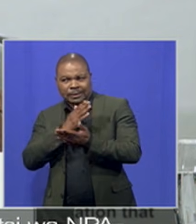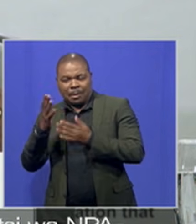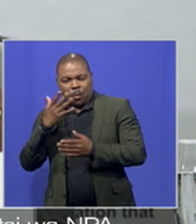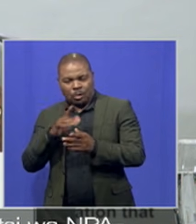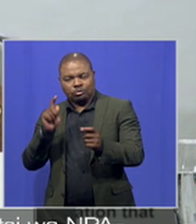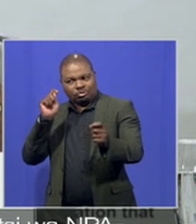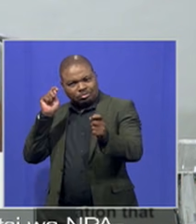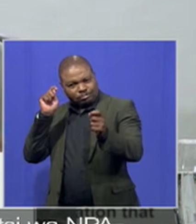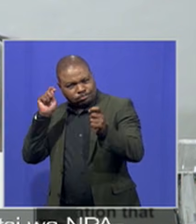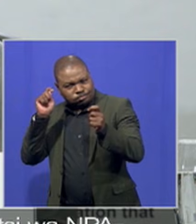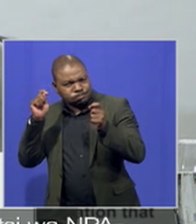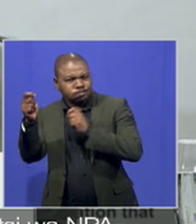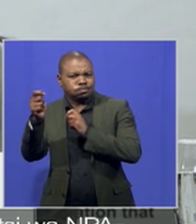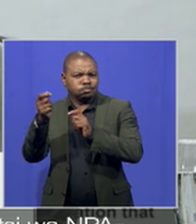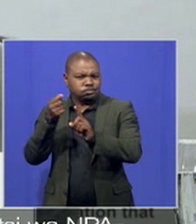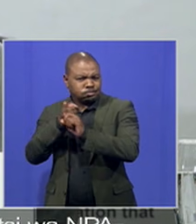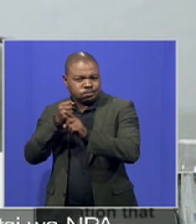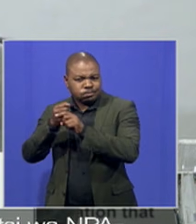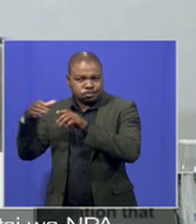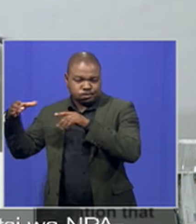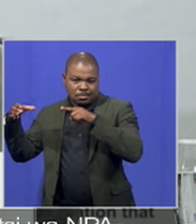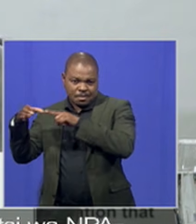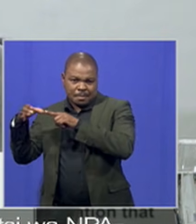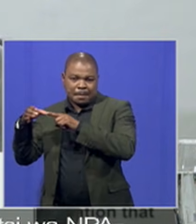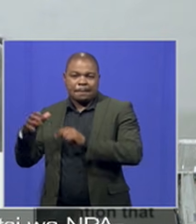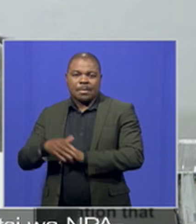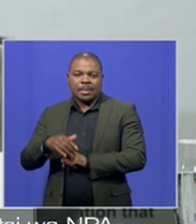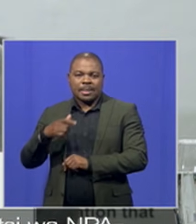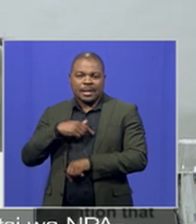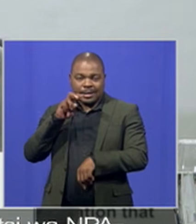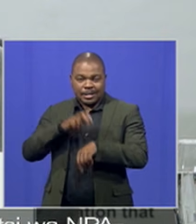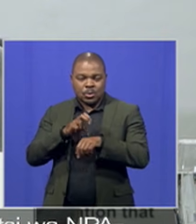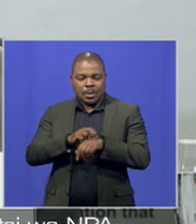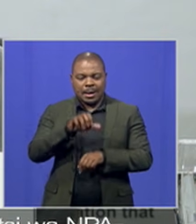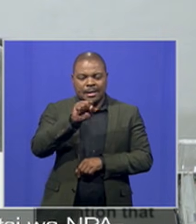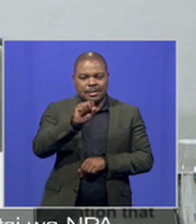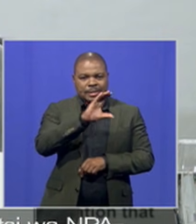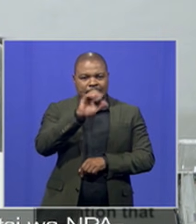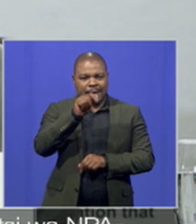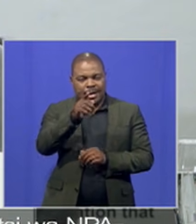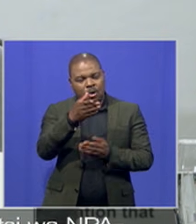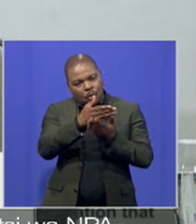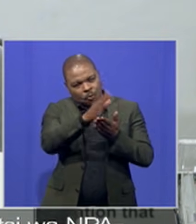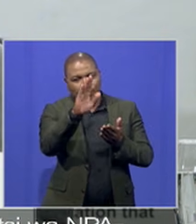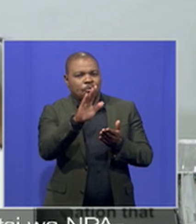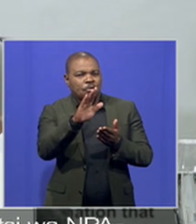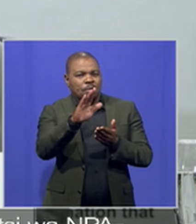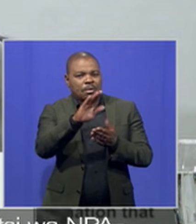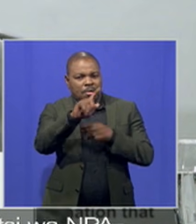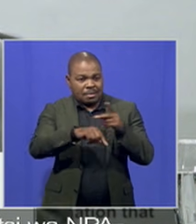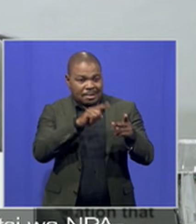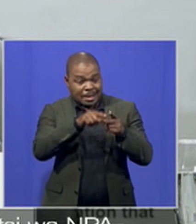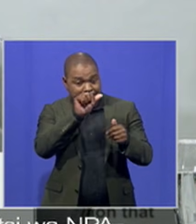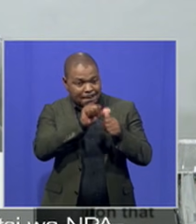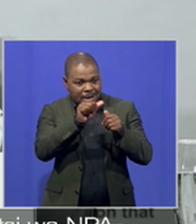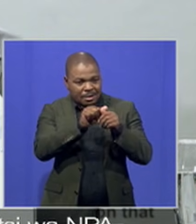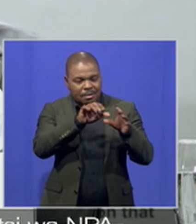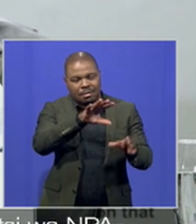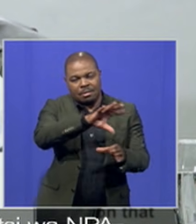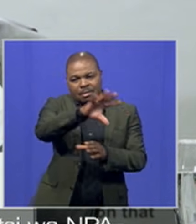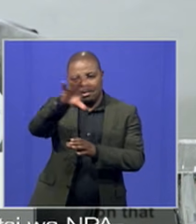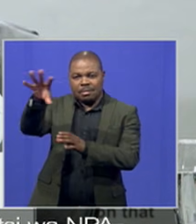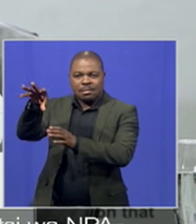pro-transformation advocates, it was that remove the SCA, we don't need it. Take it and make it part